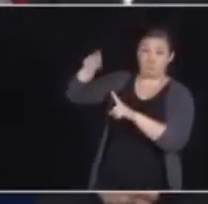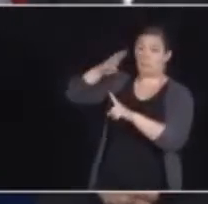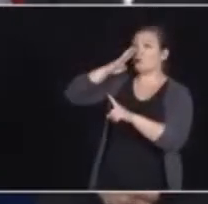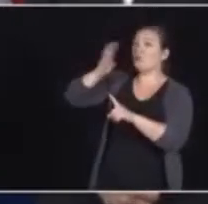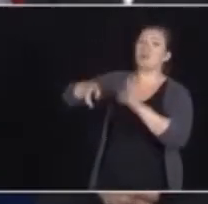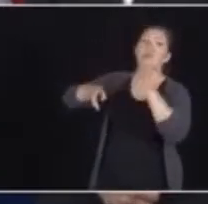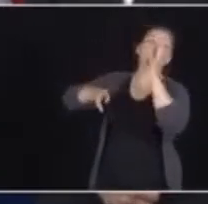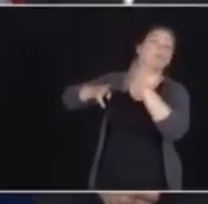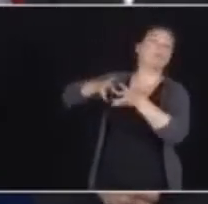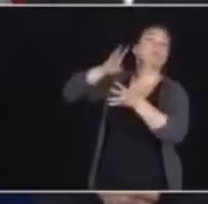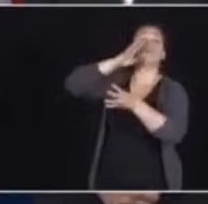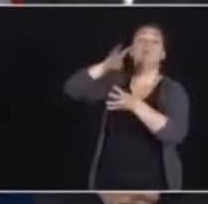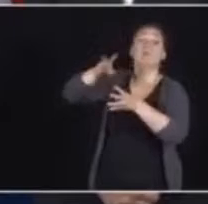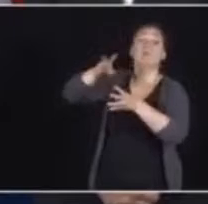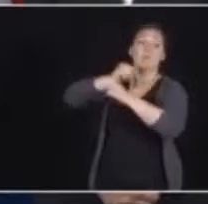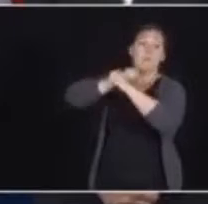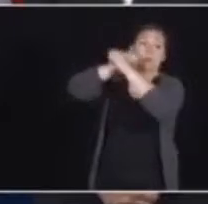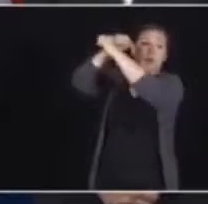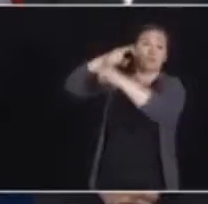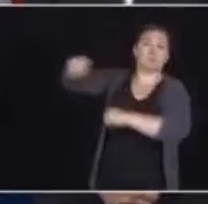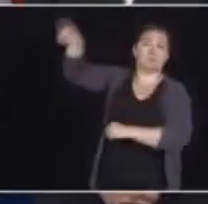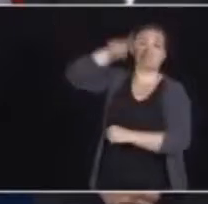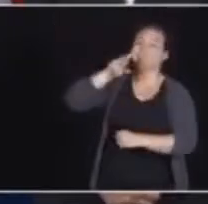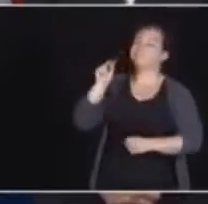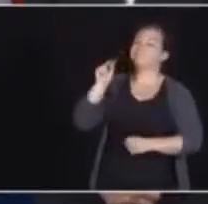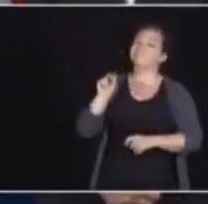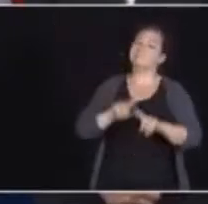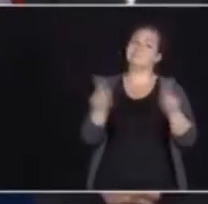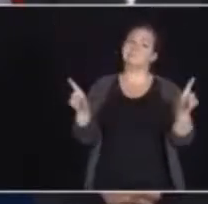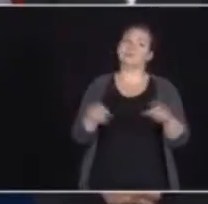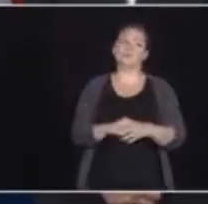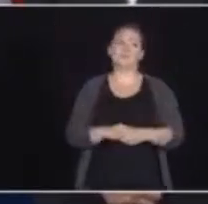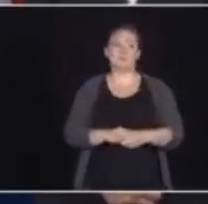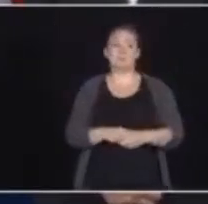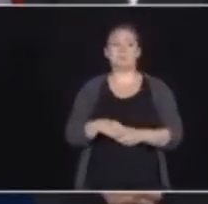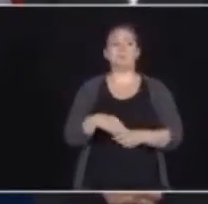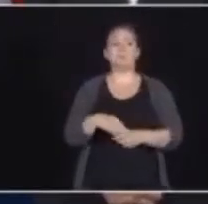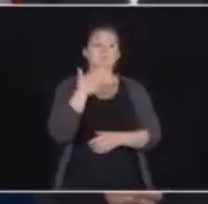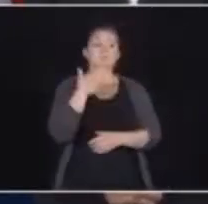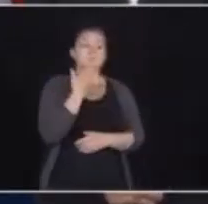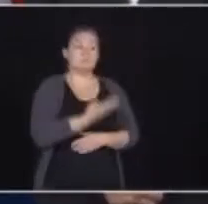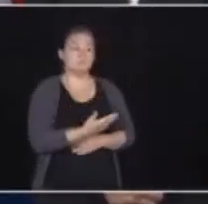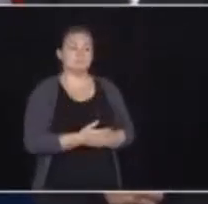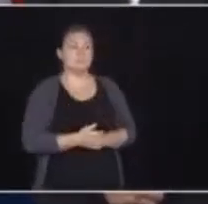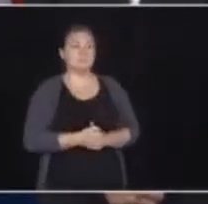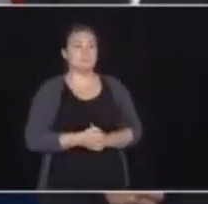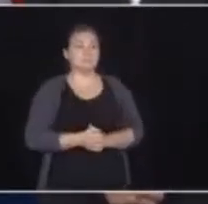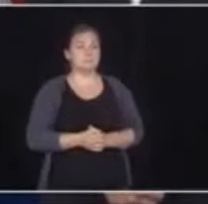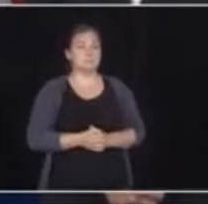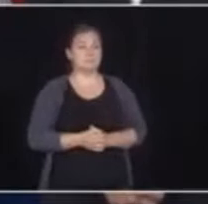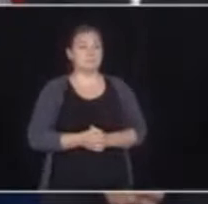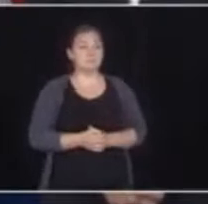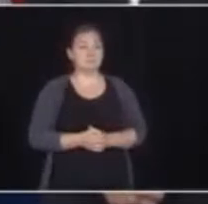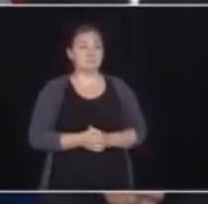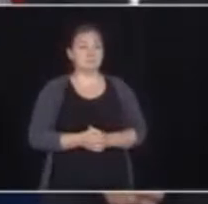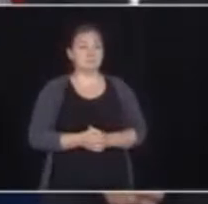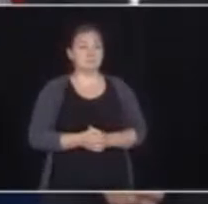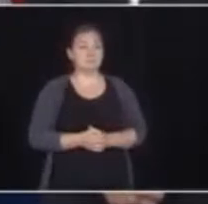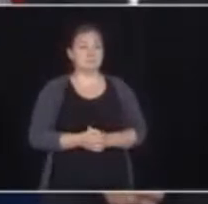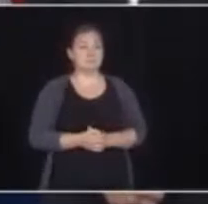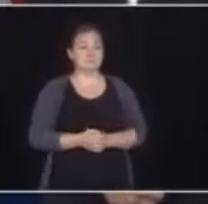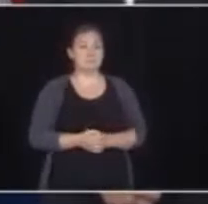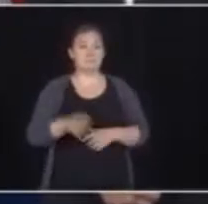careless. Follow-up? Thanks so much. Thank So BC's order doesn't cover gross like negligence, and it only